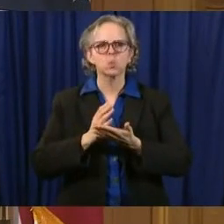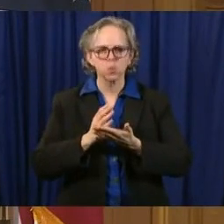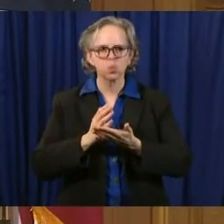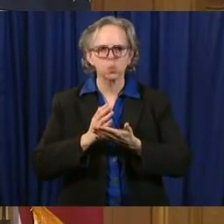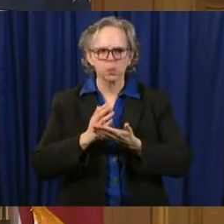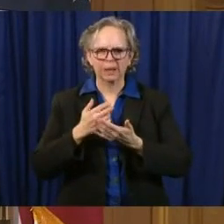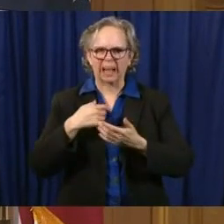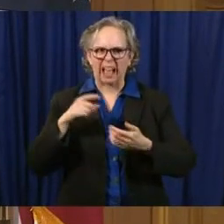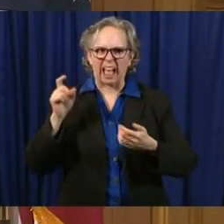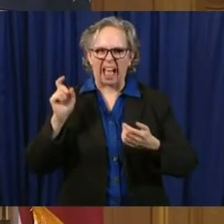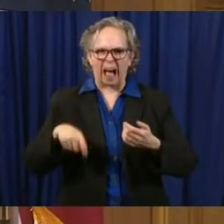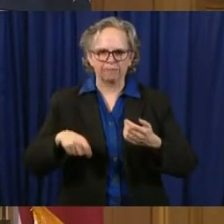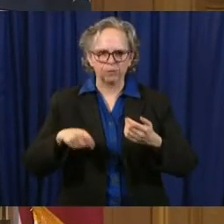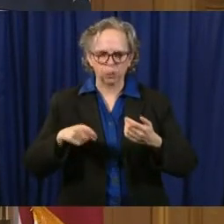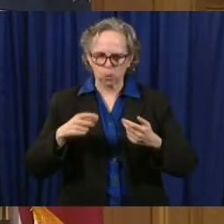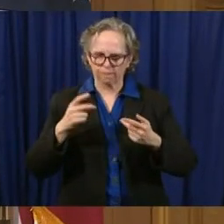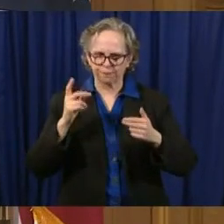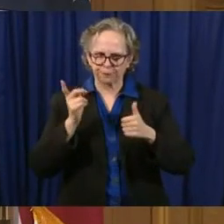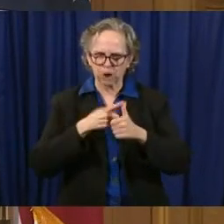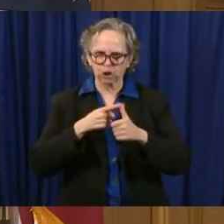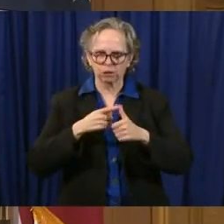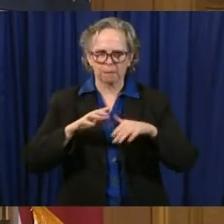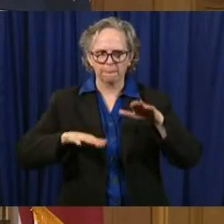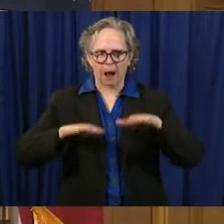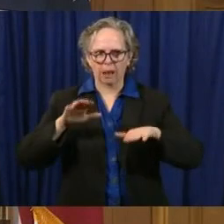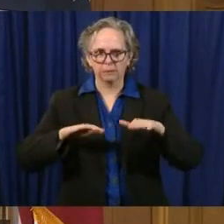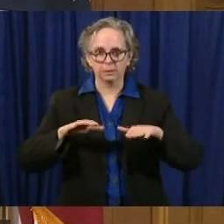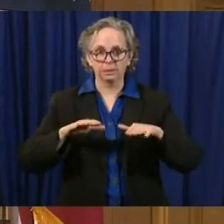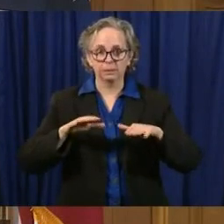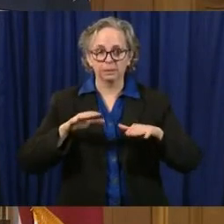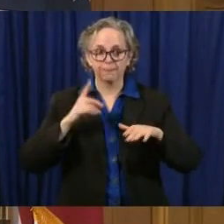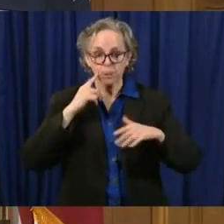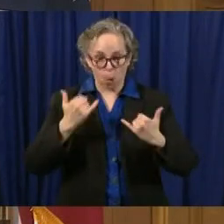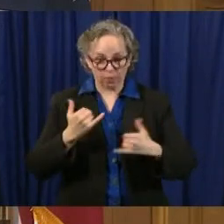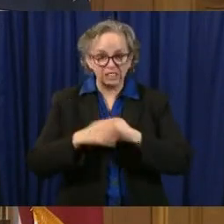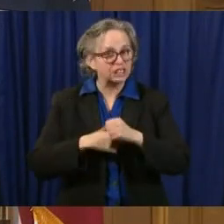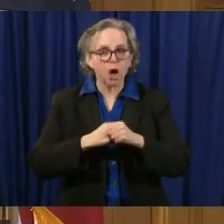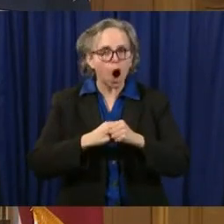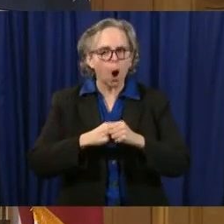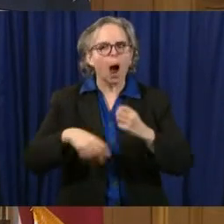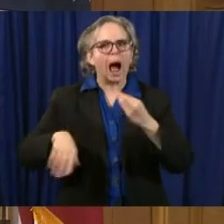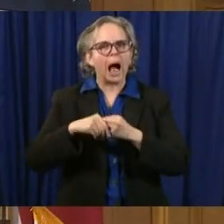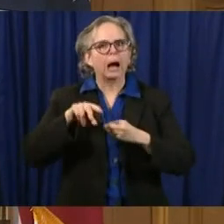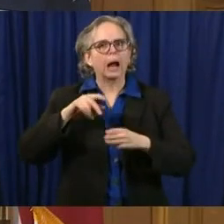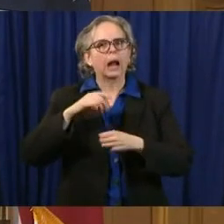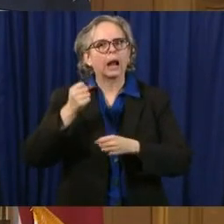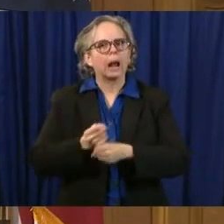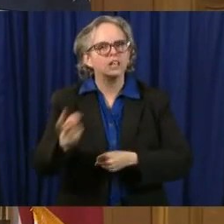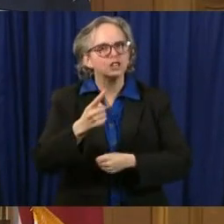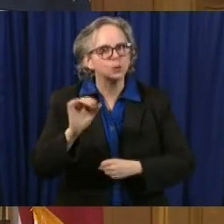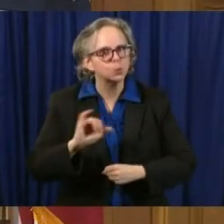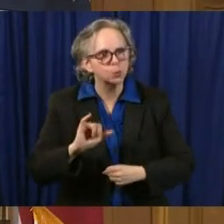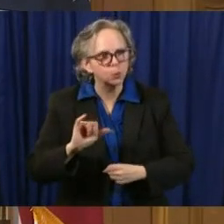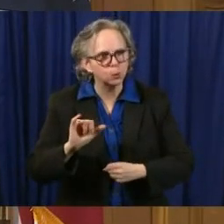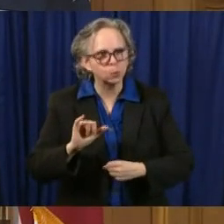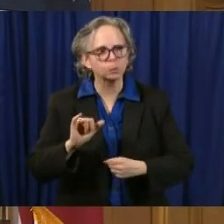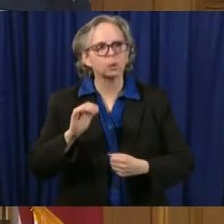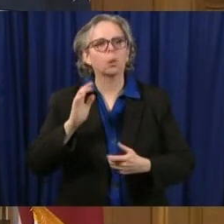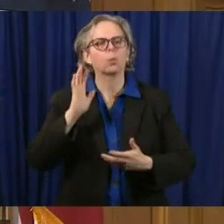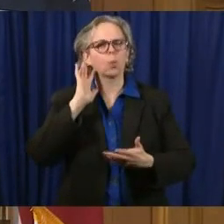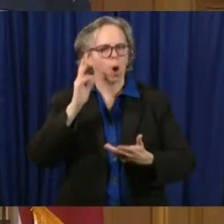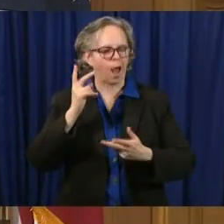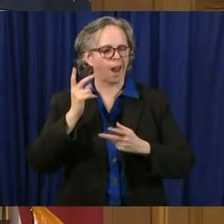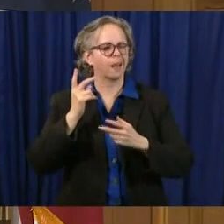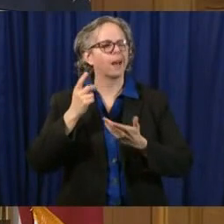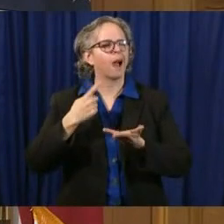and we've got to balance it next year. We've got to balance it, obviously, over the whole. So this is something we'll be talking with the members of the